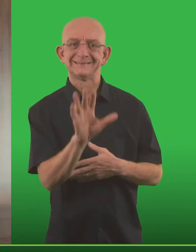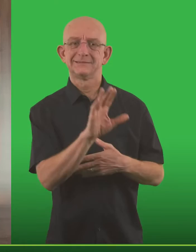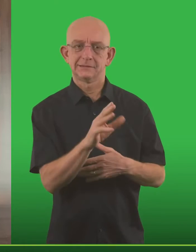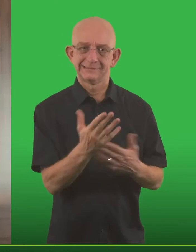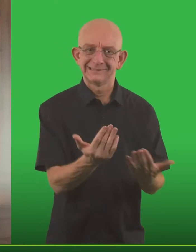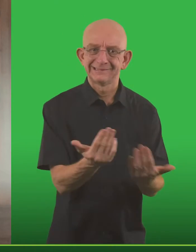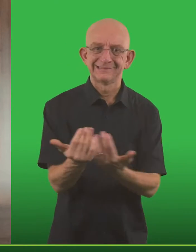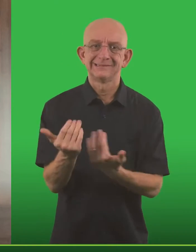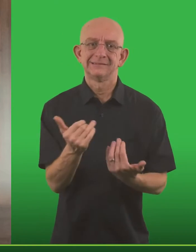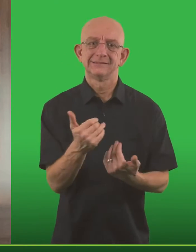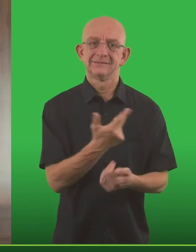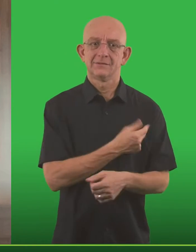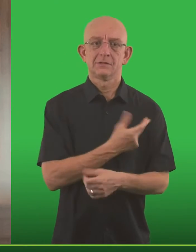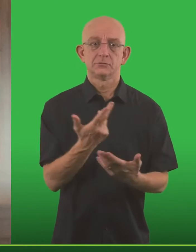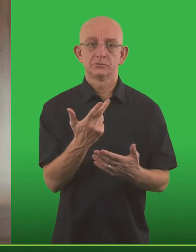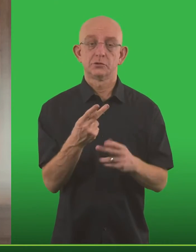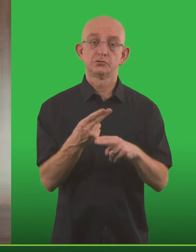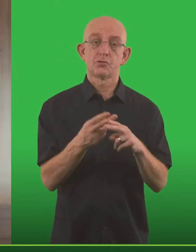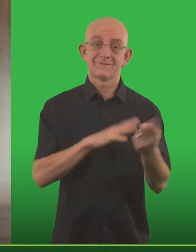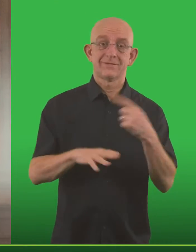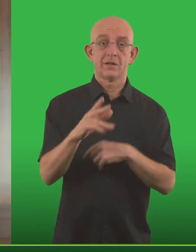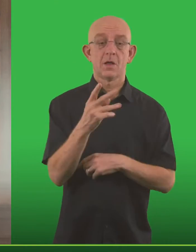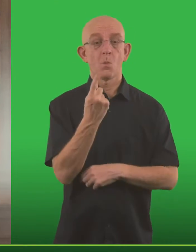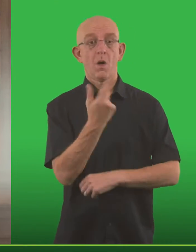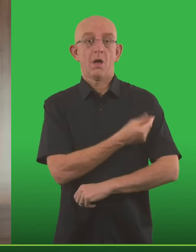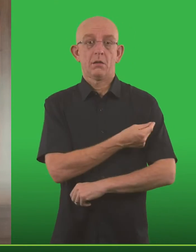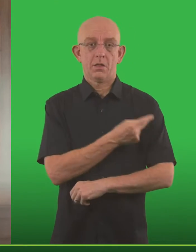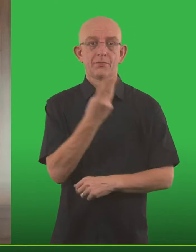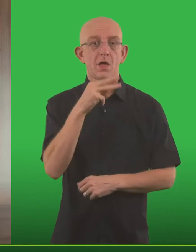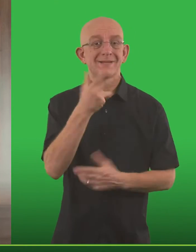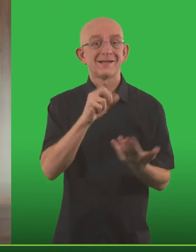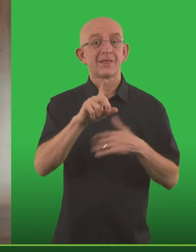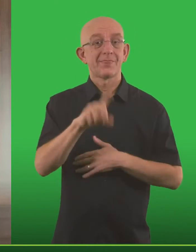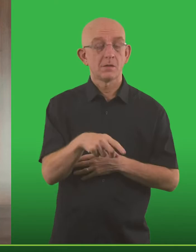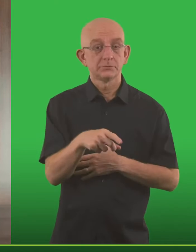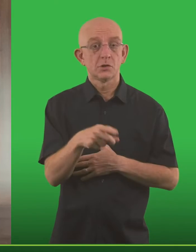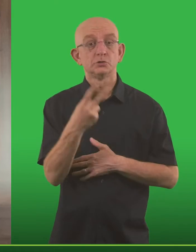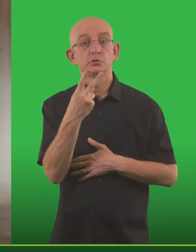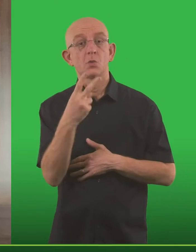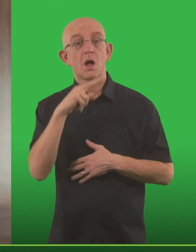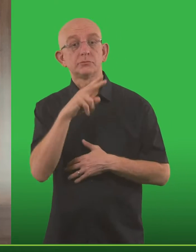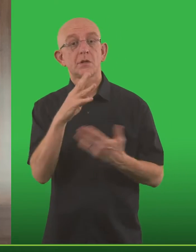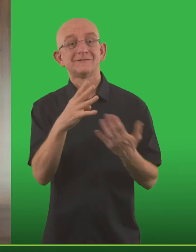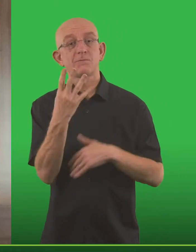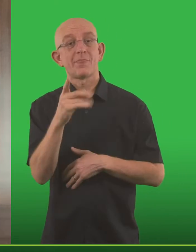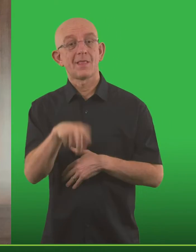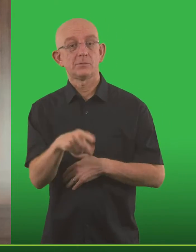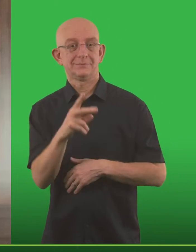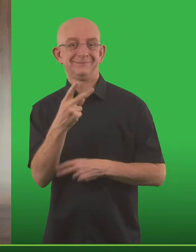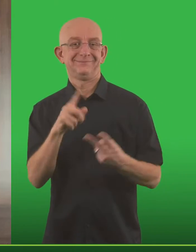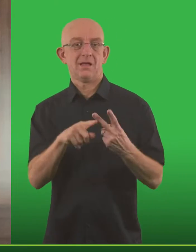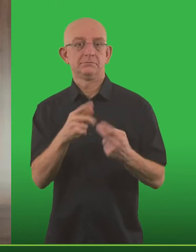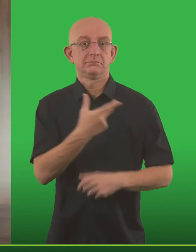men in their early 20s. All up for Sheffield, 380,000 first doses, 294,000